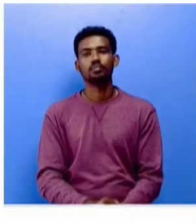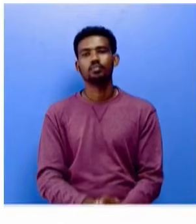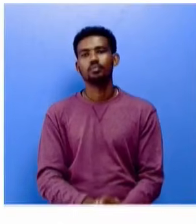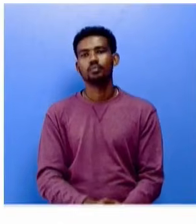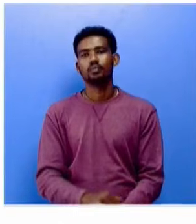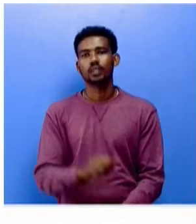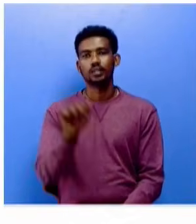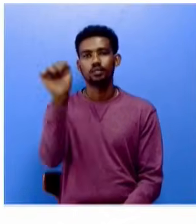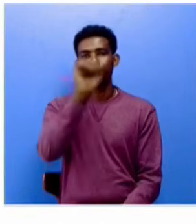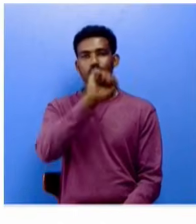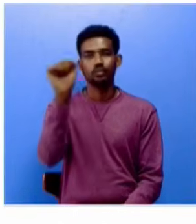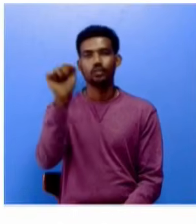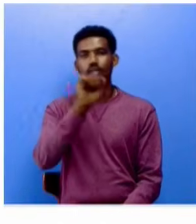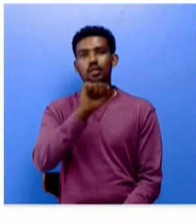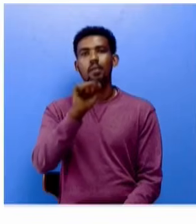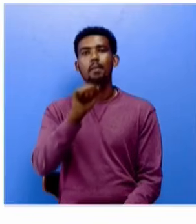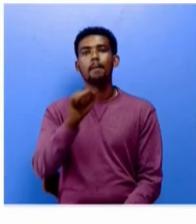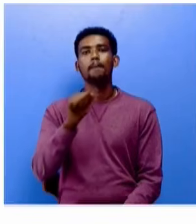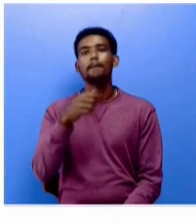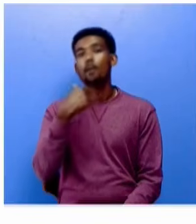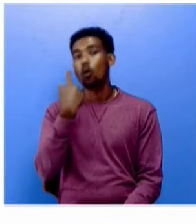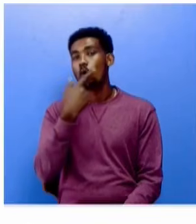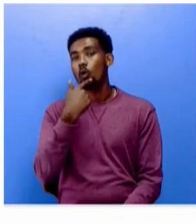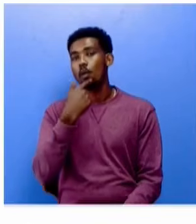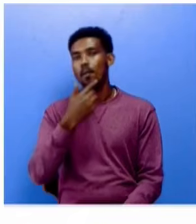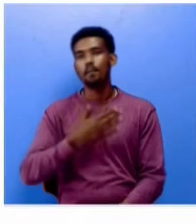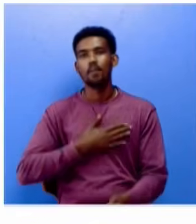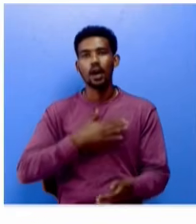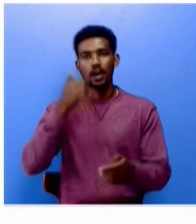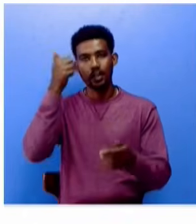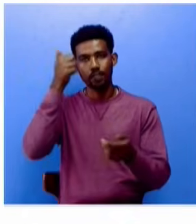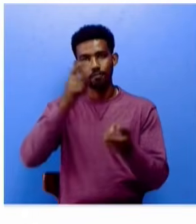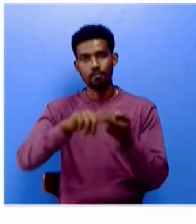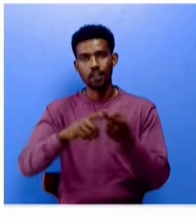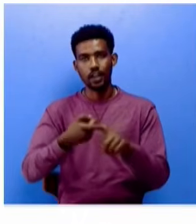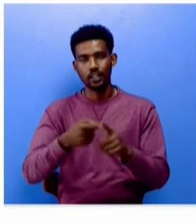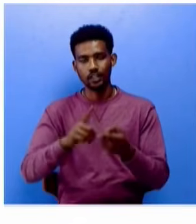by, yes, my friend.